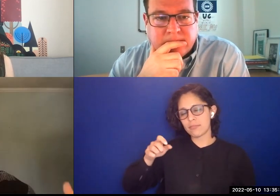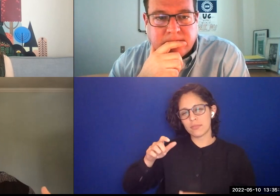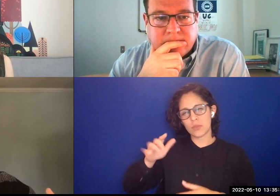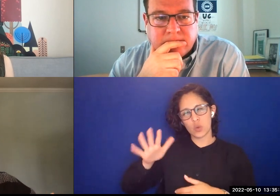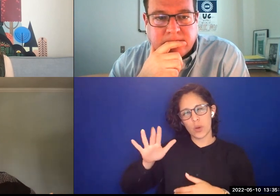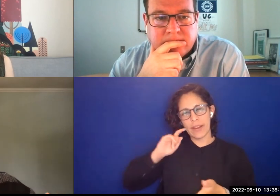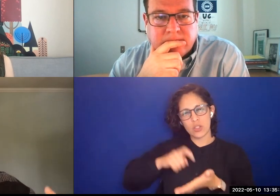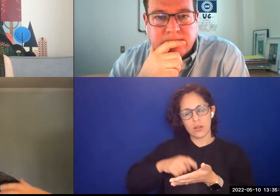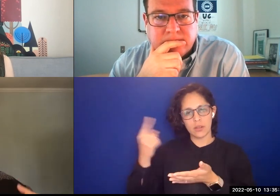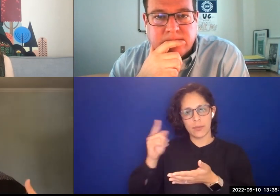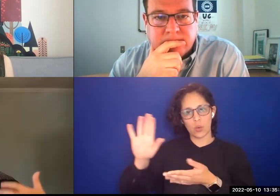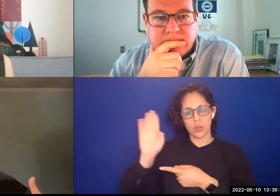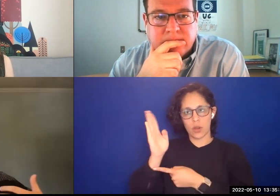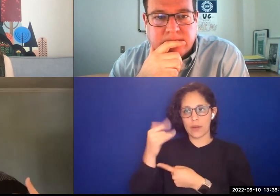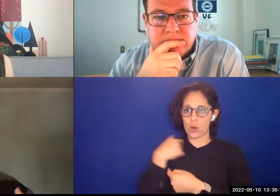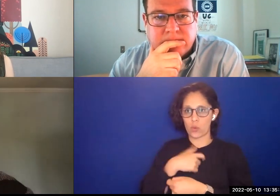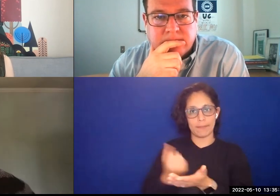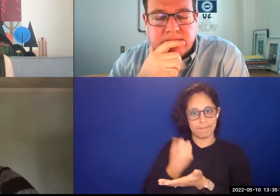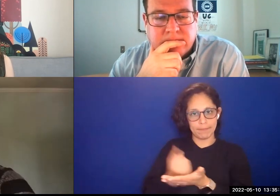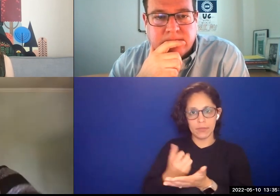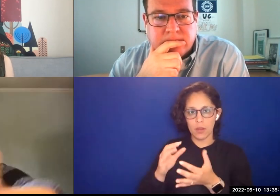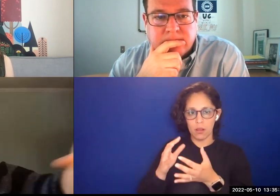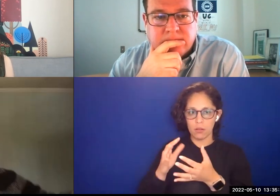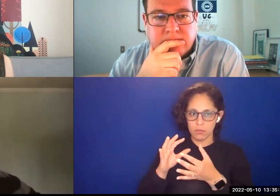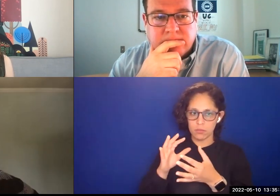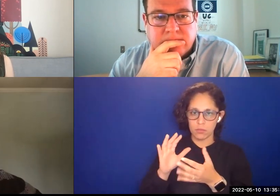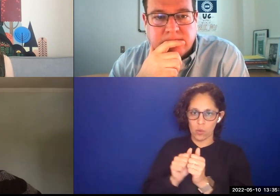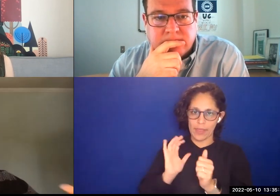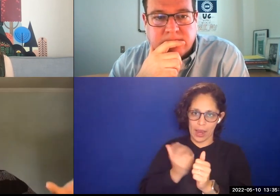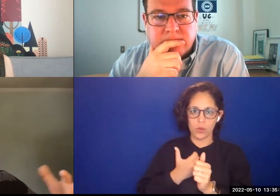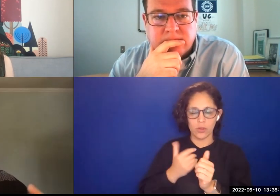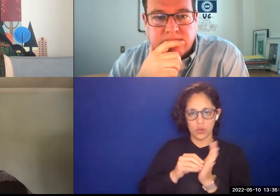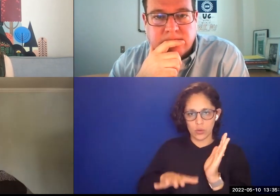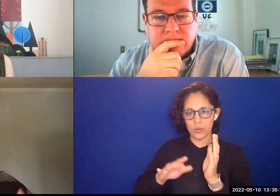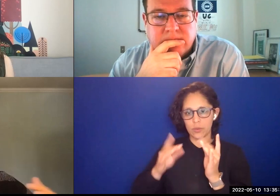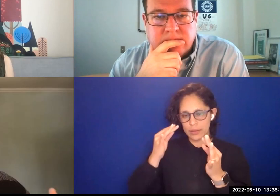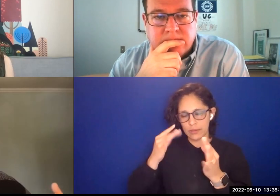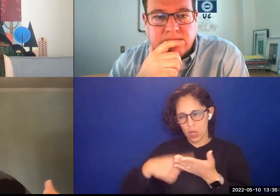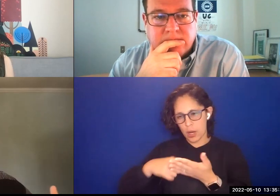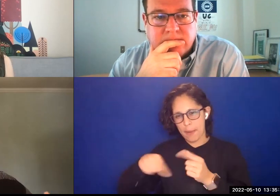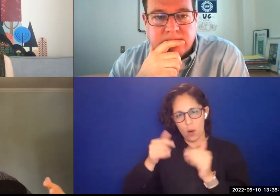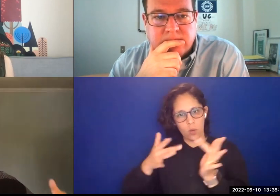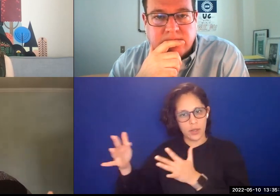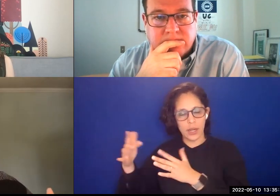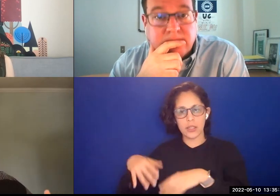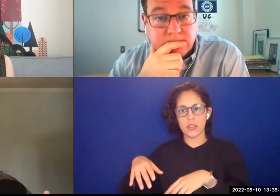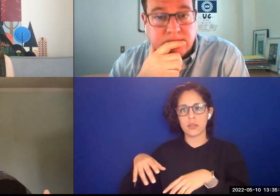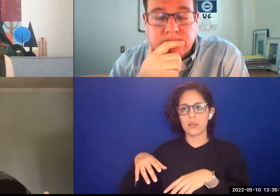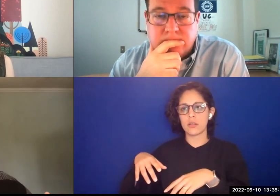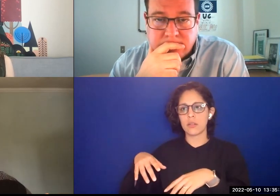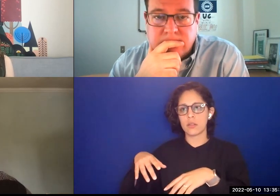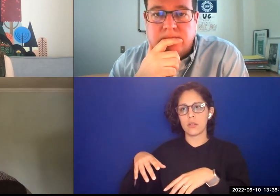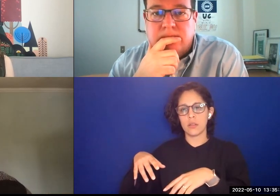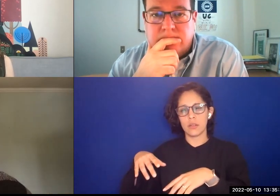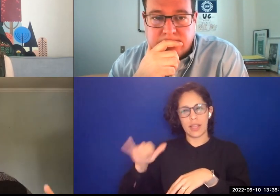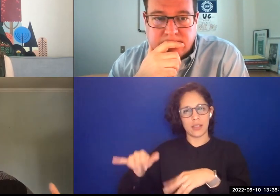something that I think we talk a lot about with our students when we talk about organized labor in America writ large, which is it has a complicated history when